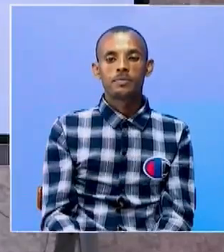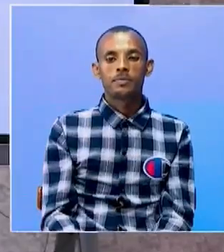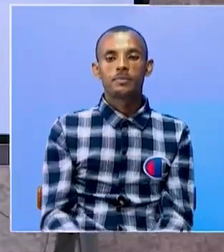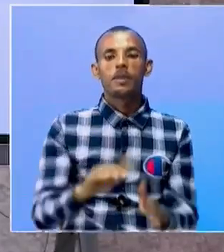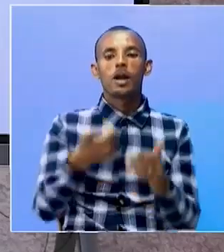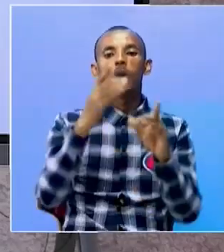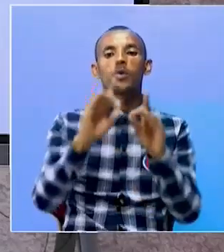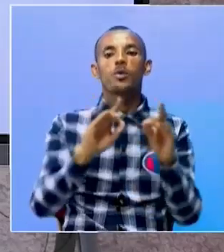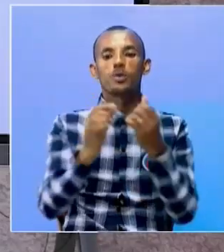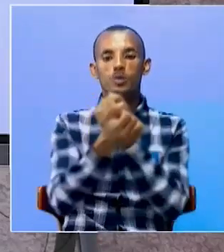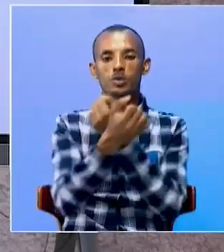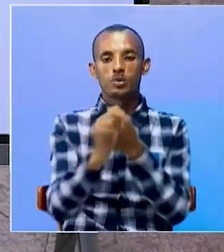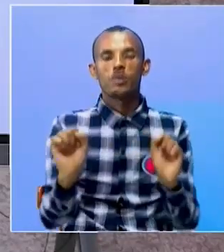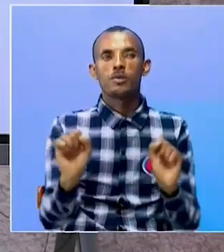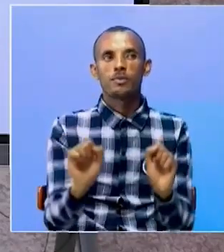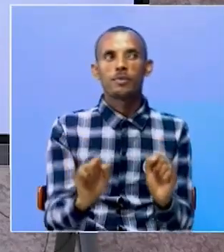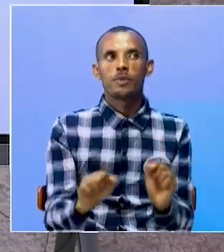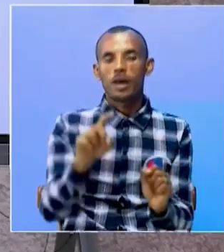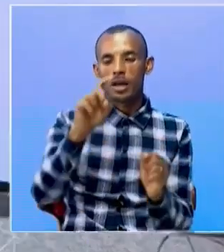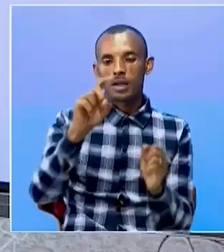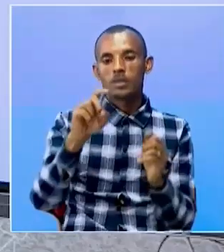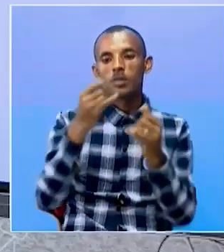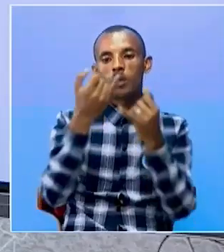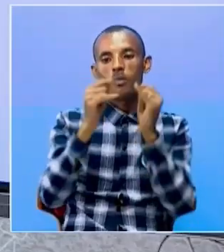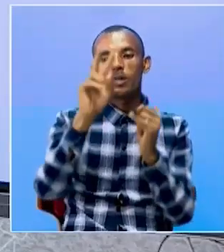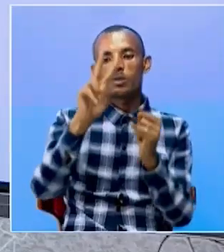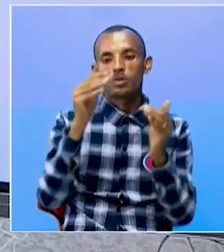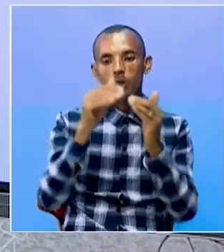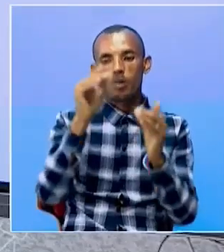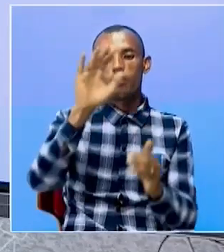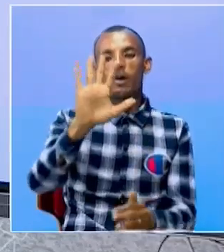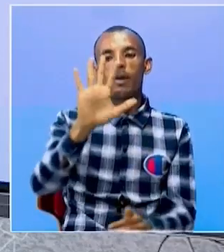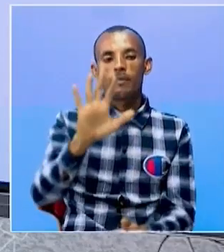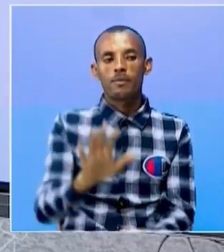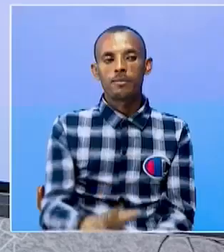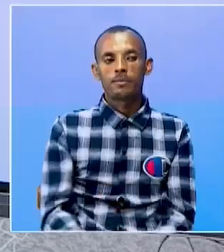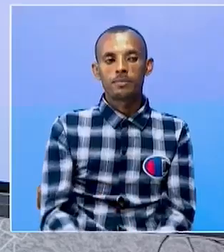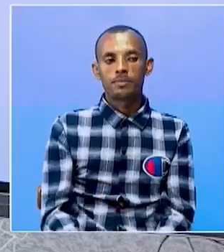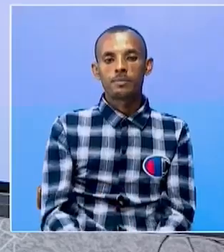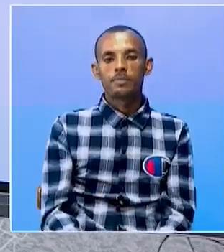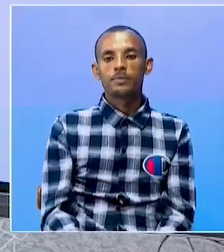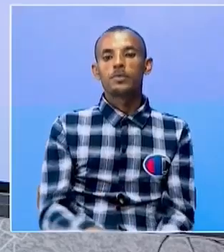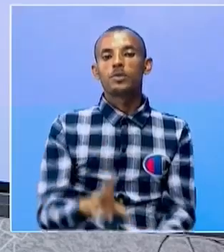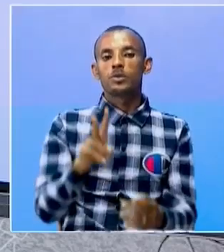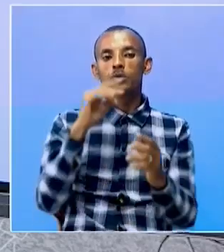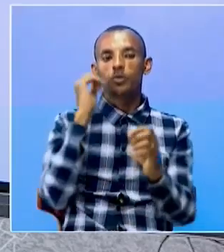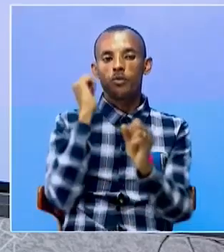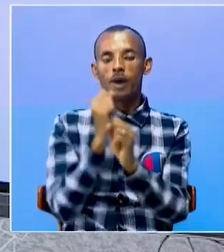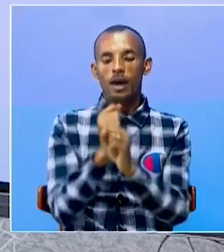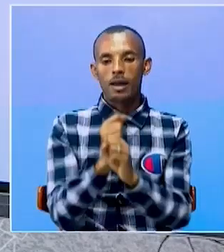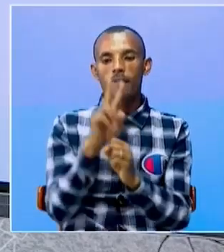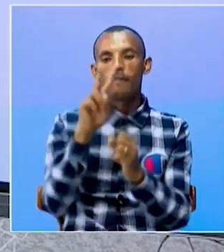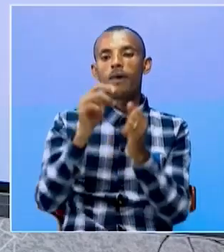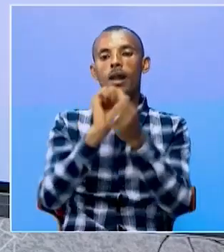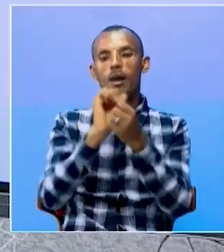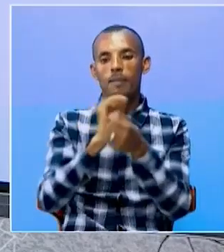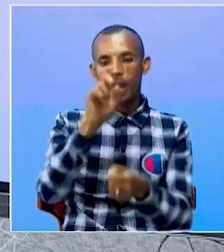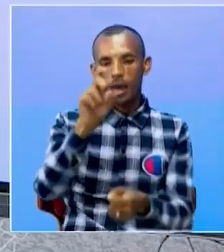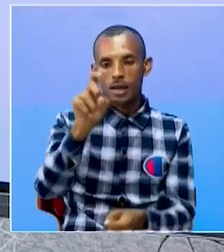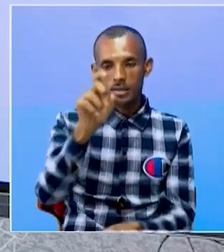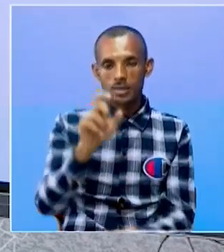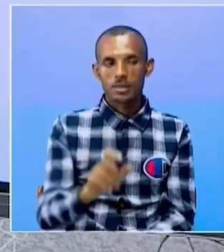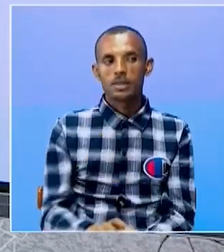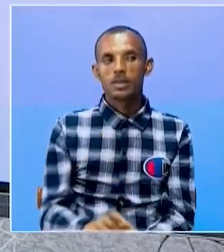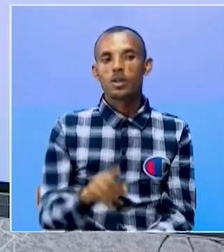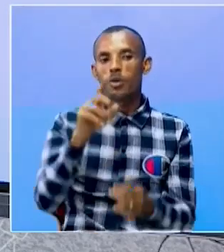How do you solve this? X over 2 is equal to 5. To find variable x,